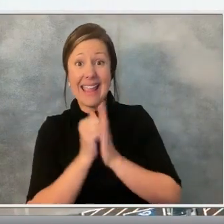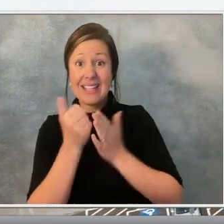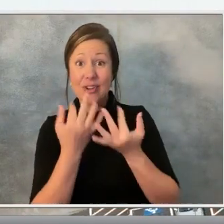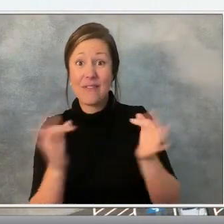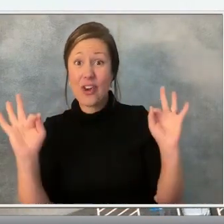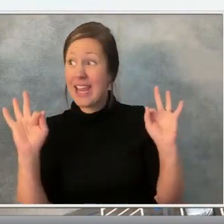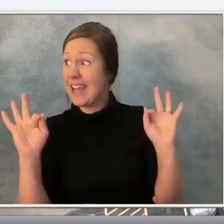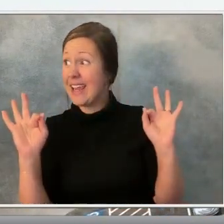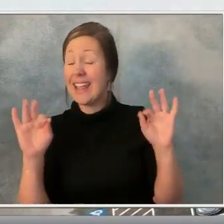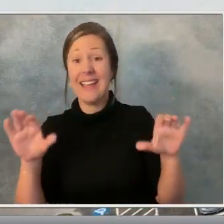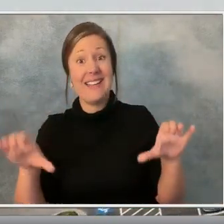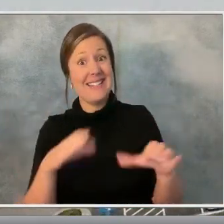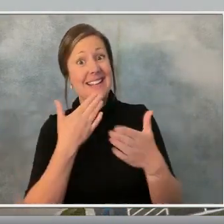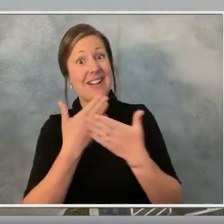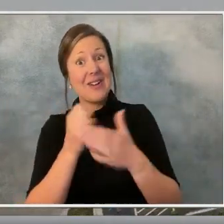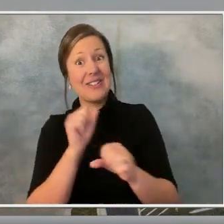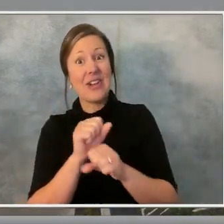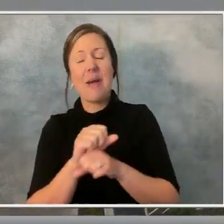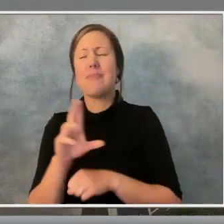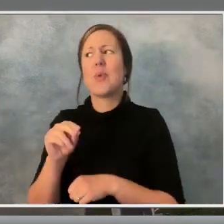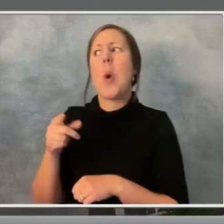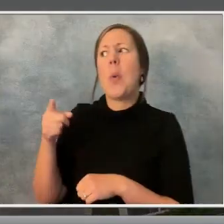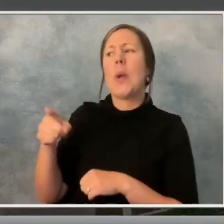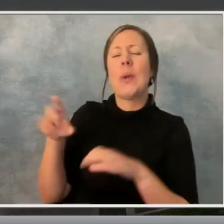good job.